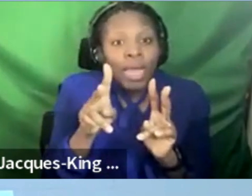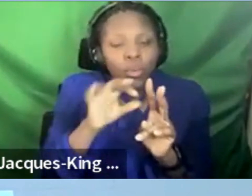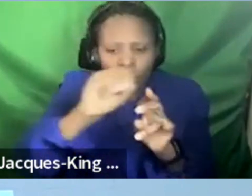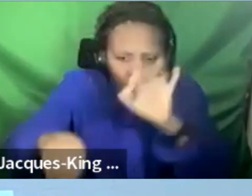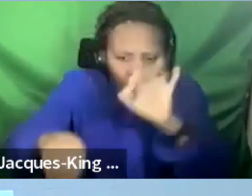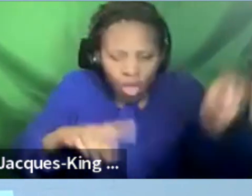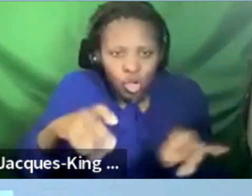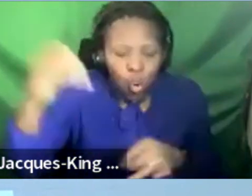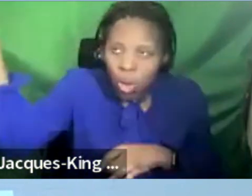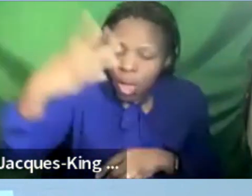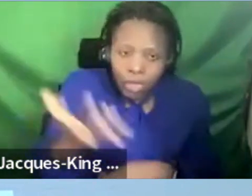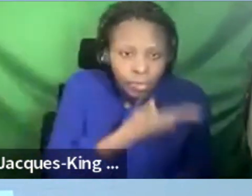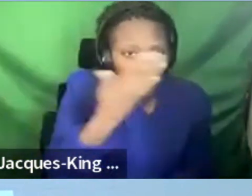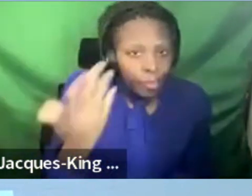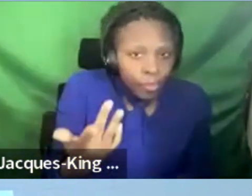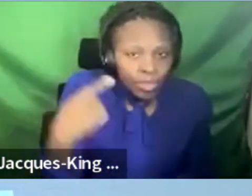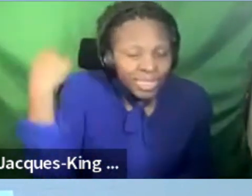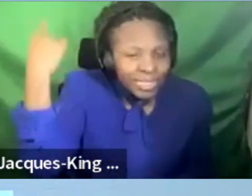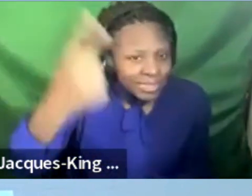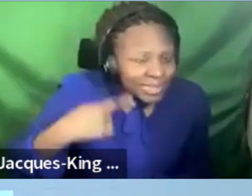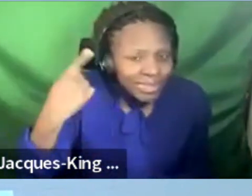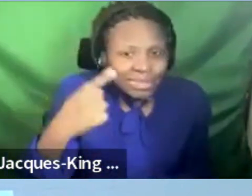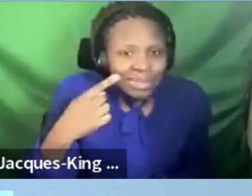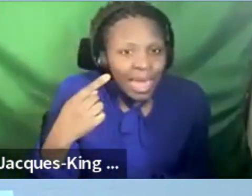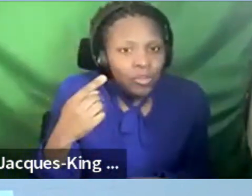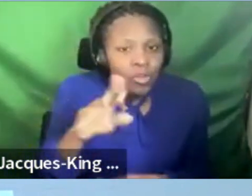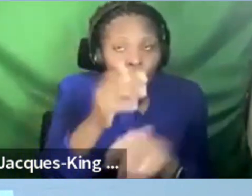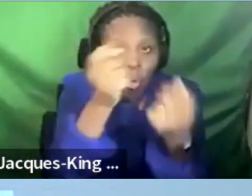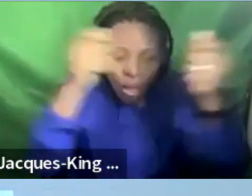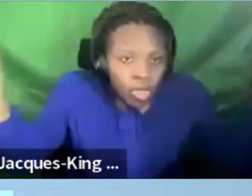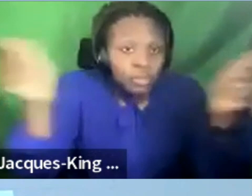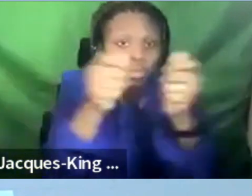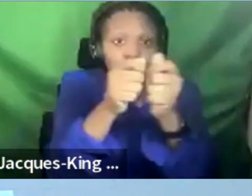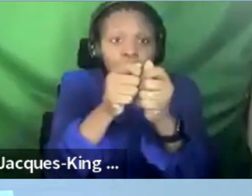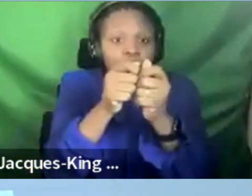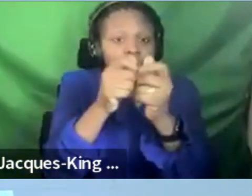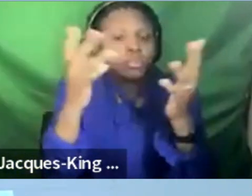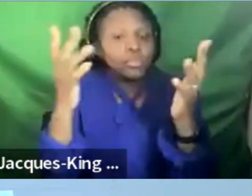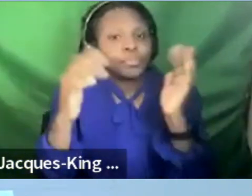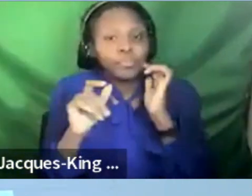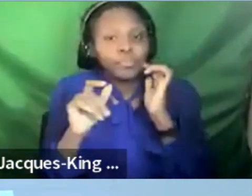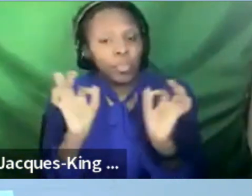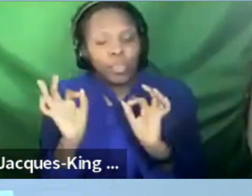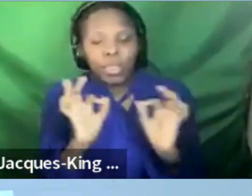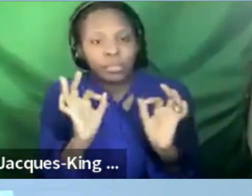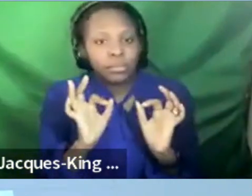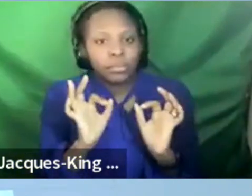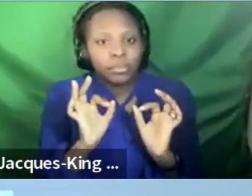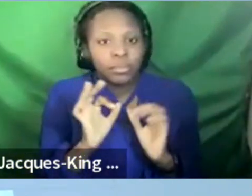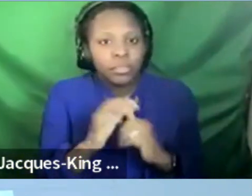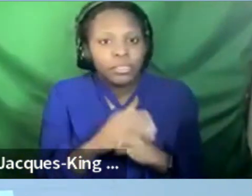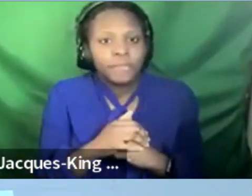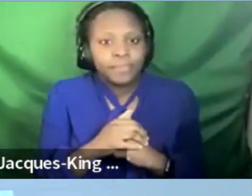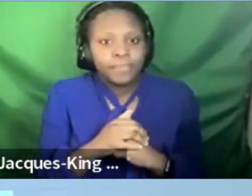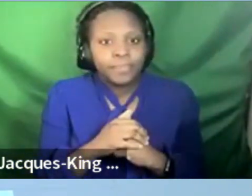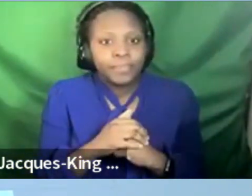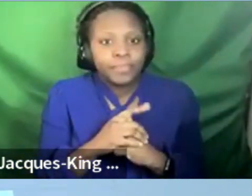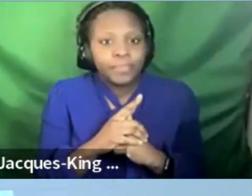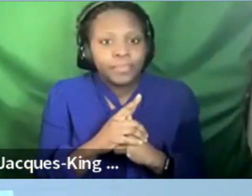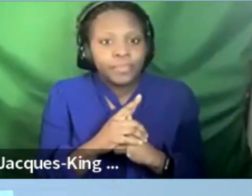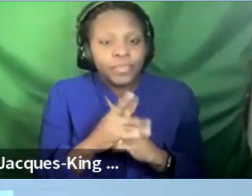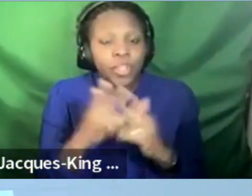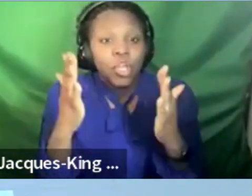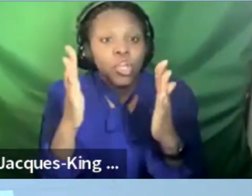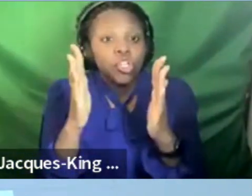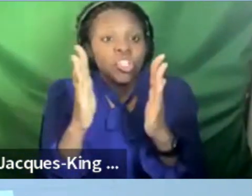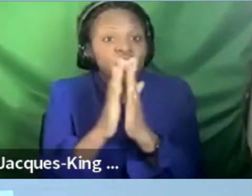stripped down, wasn't it? There were no lights, there were no sound systems, there were no curtains. It was done So it was